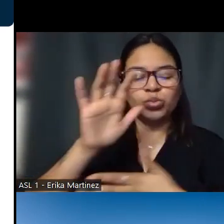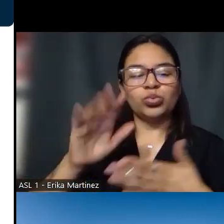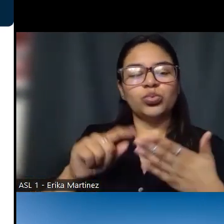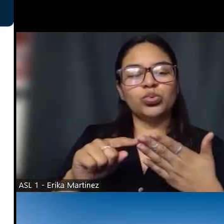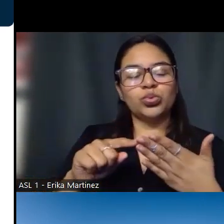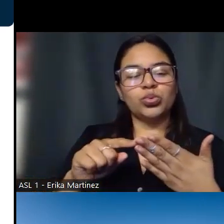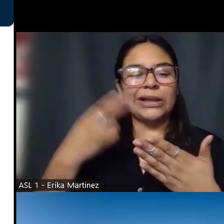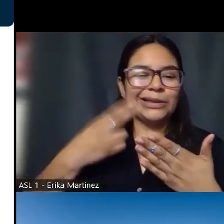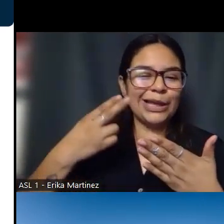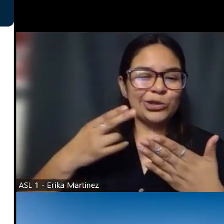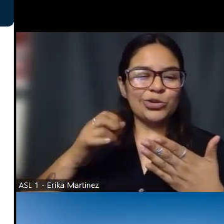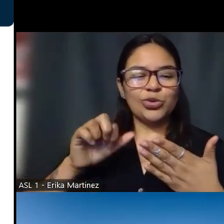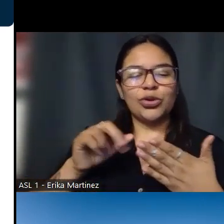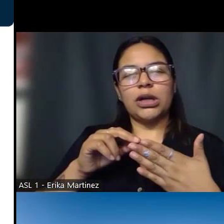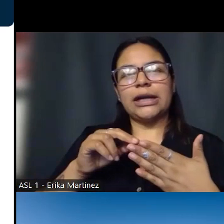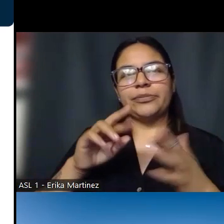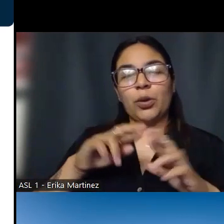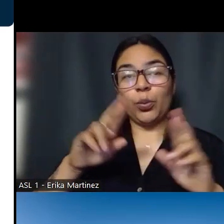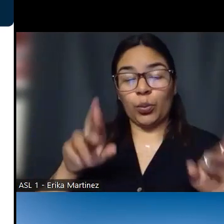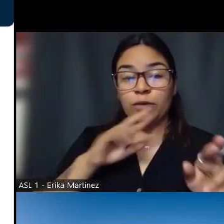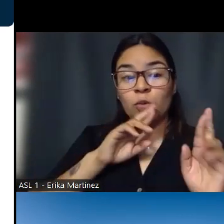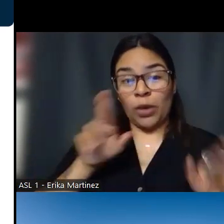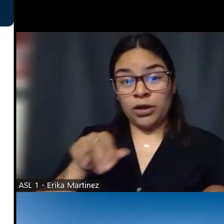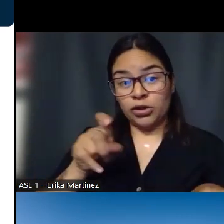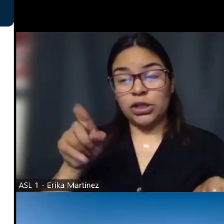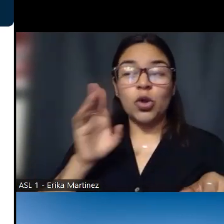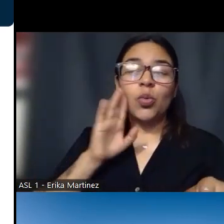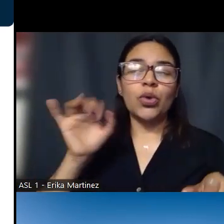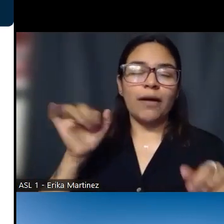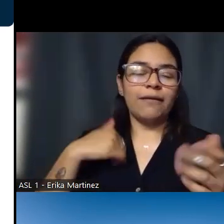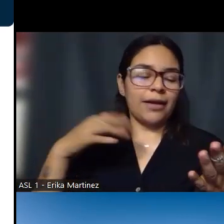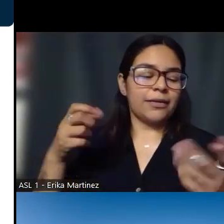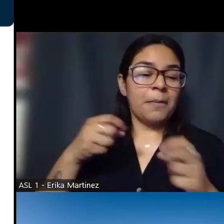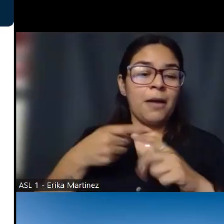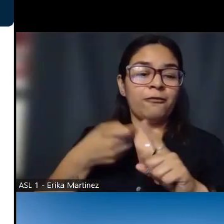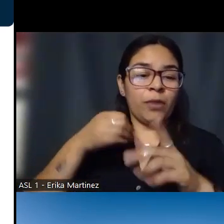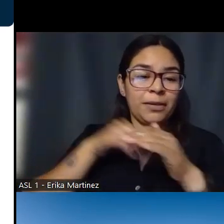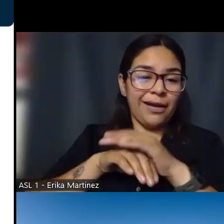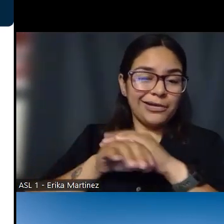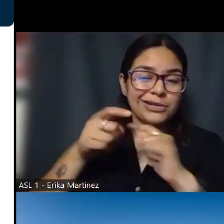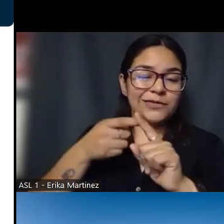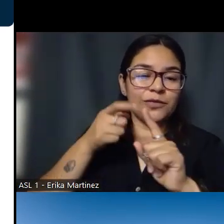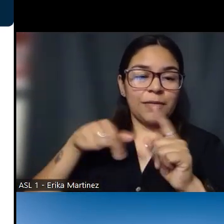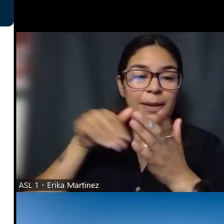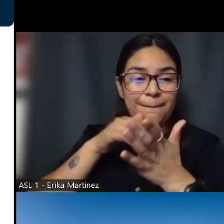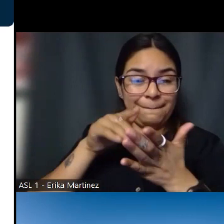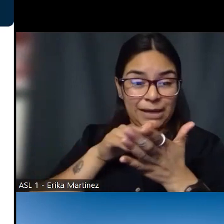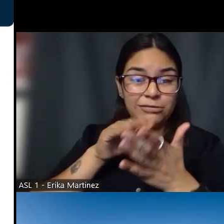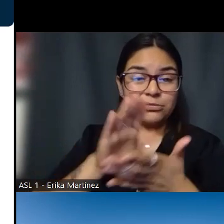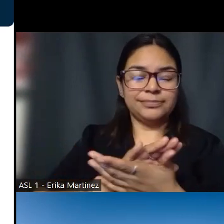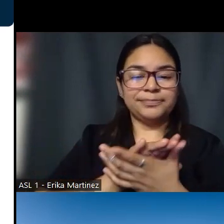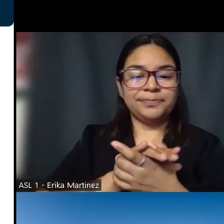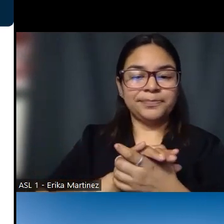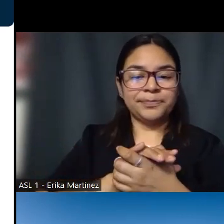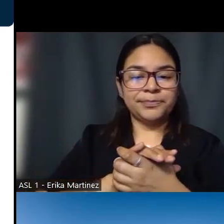we get these records, it's either at the facility or the facilities actually upload information to us through a secure database. We review the facility's